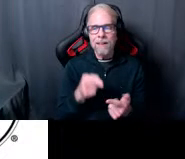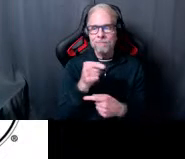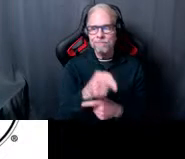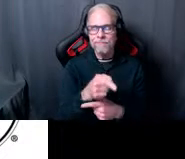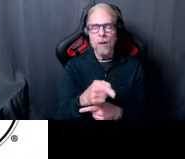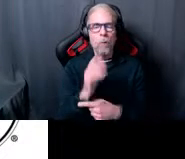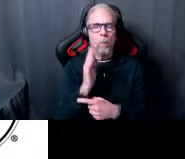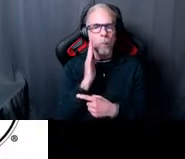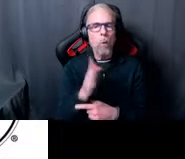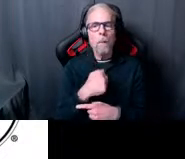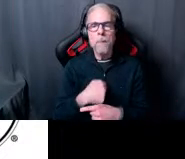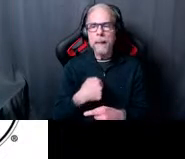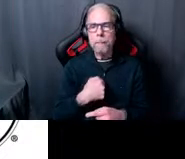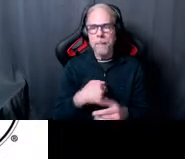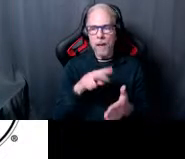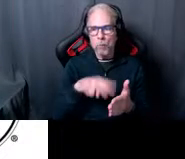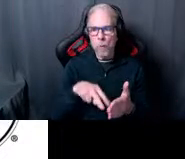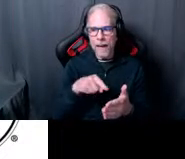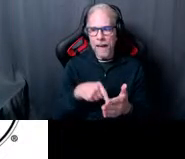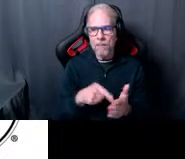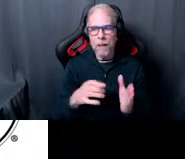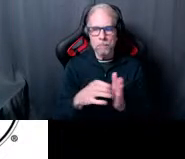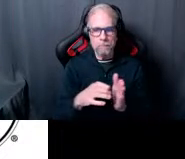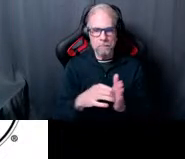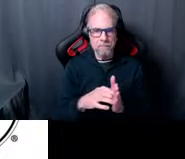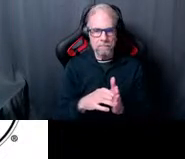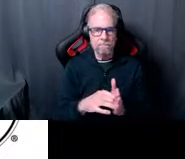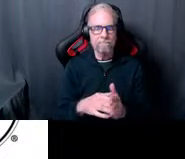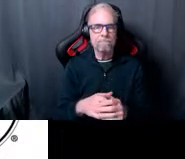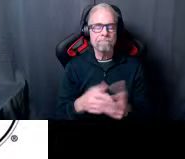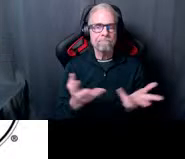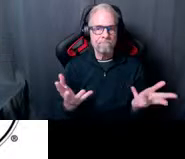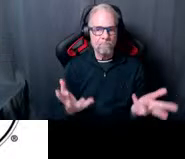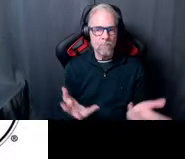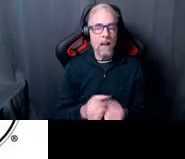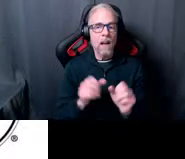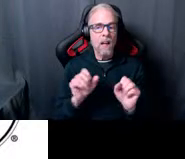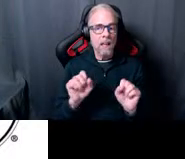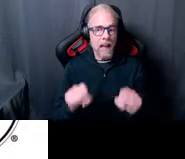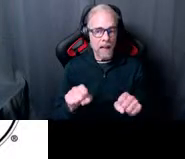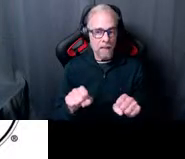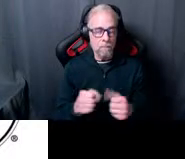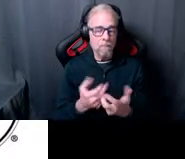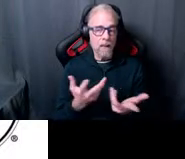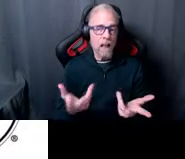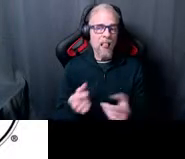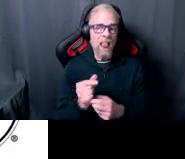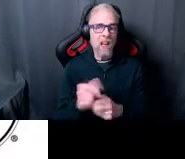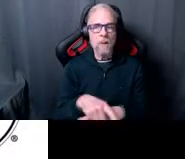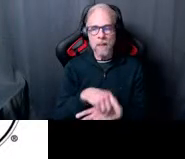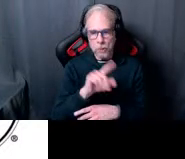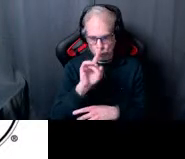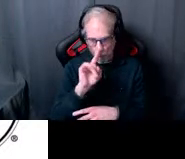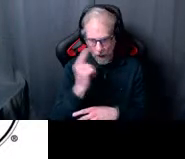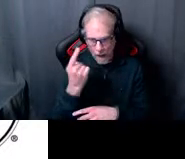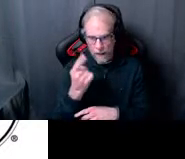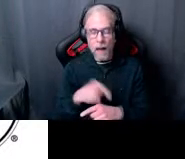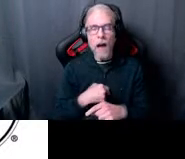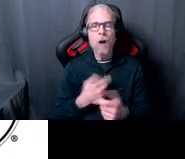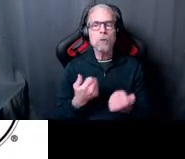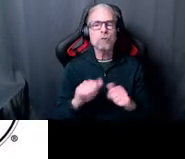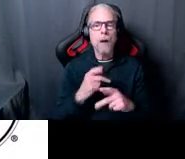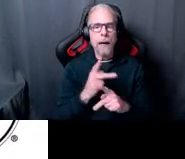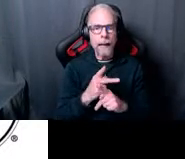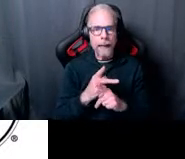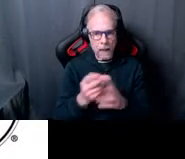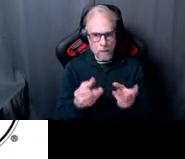to be me reading this section aloud. It could be a little dry, so I will try to keep it flowing.